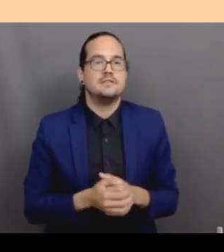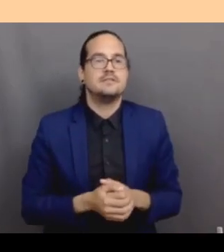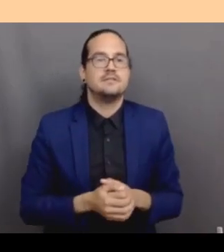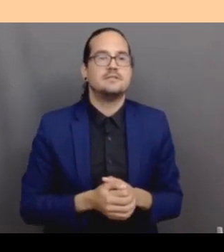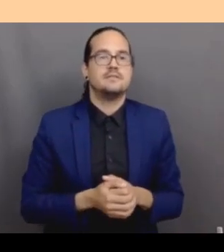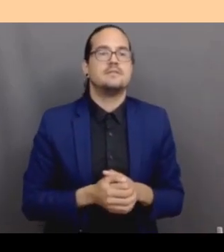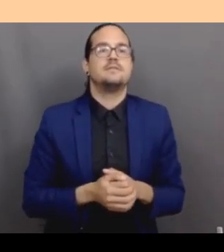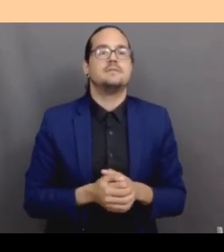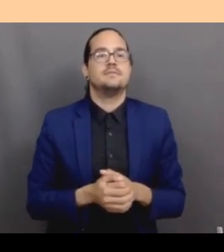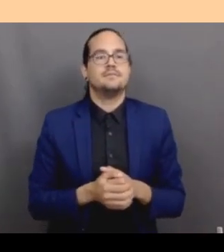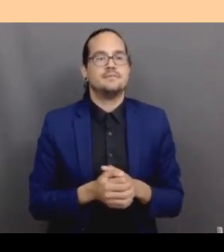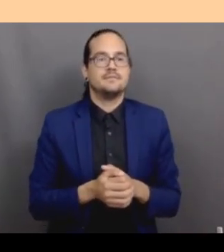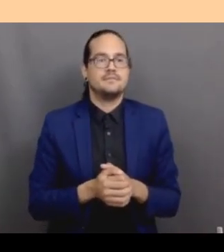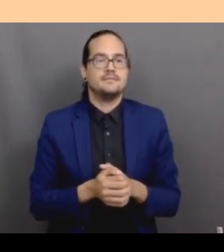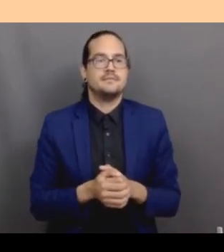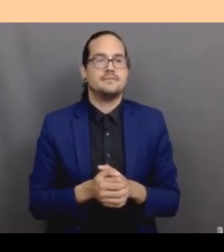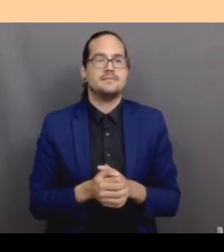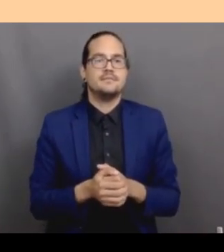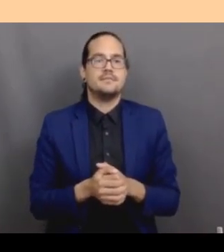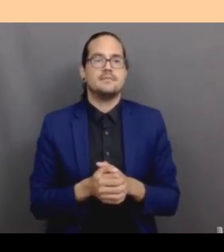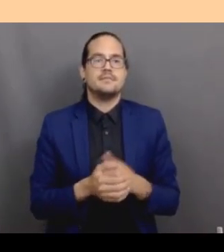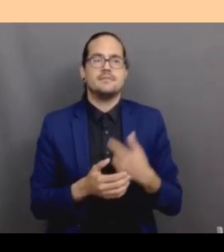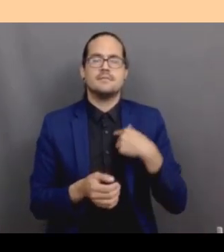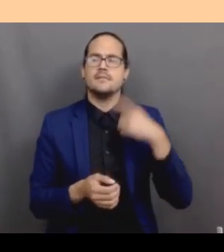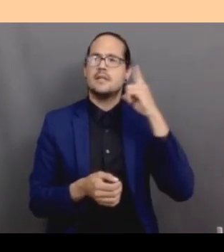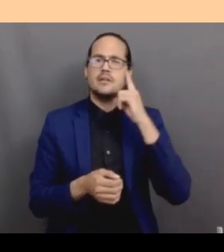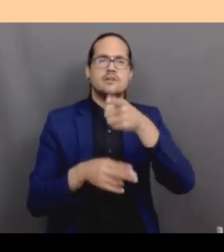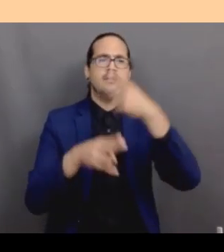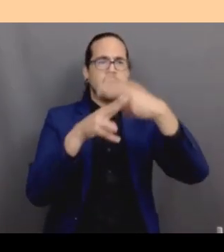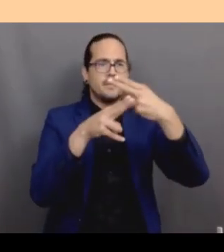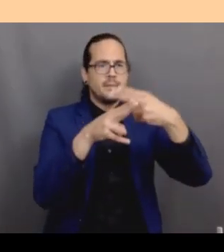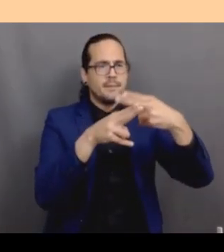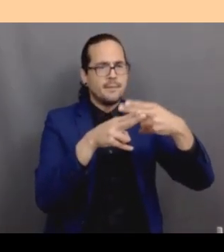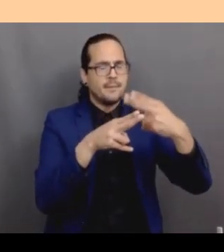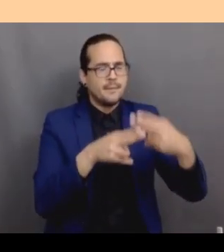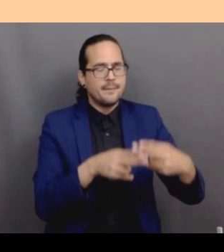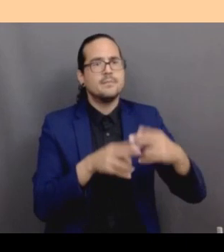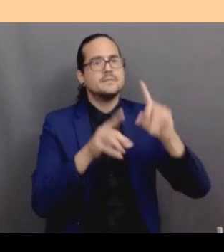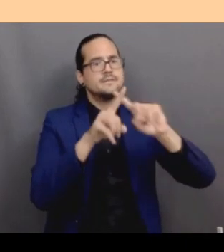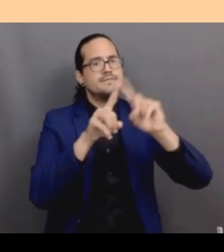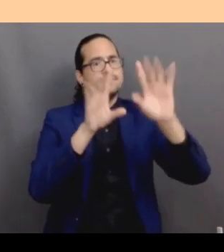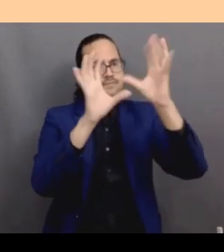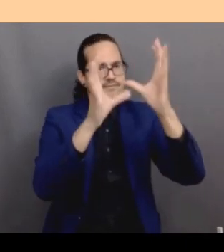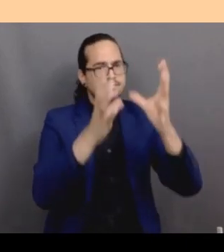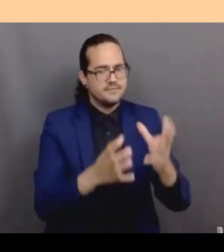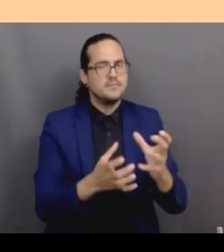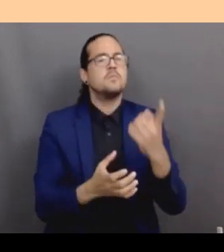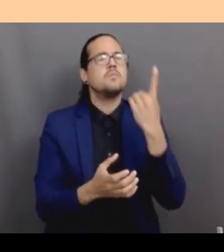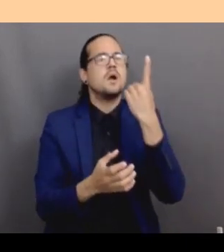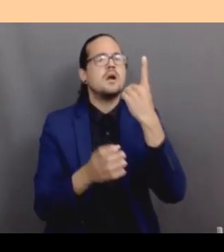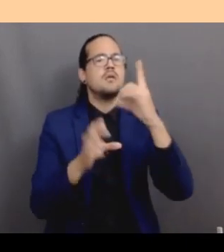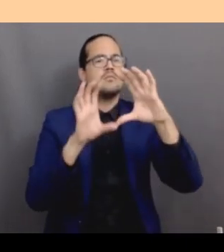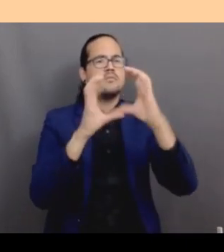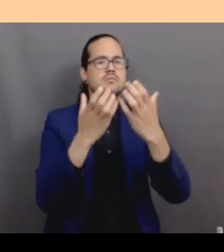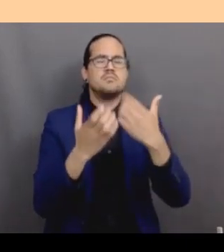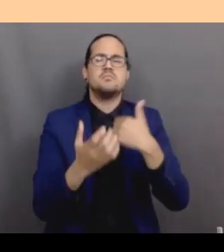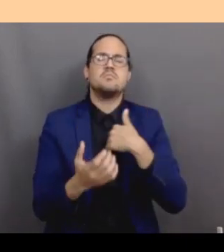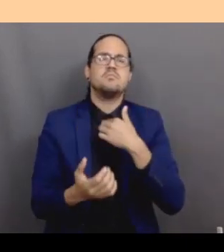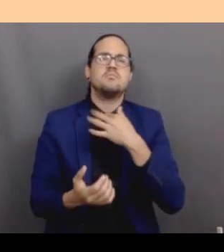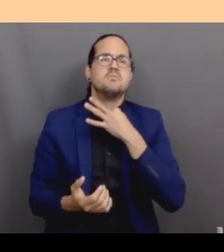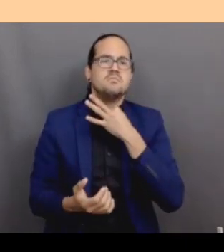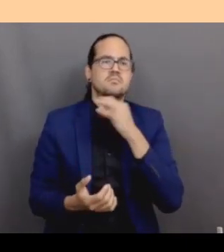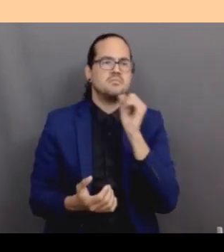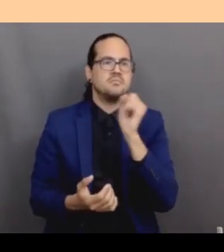groups that you covered, there's one group that stands out that a few people actually asked about, and that's our incarcerated community. And